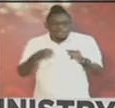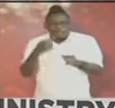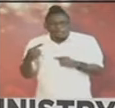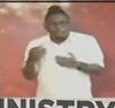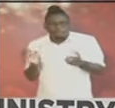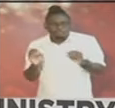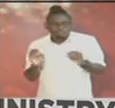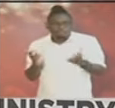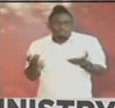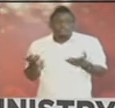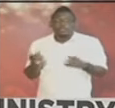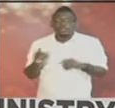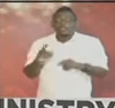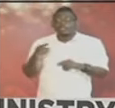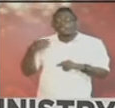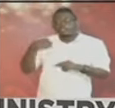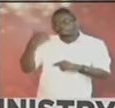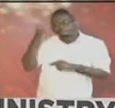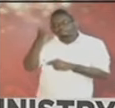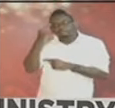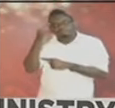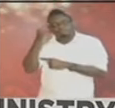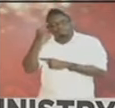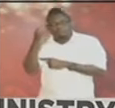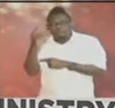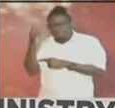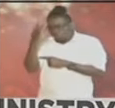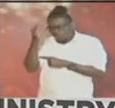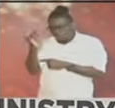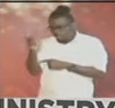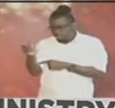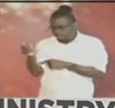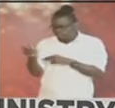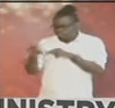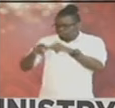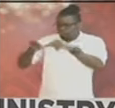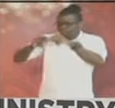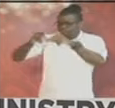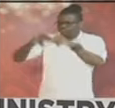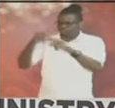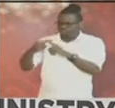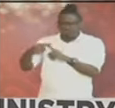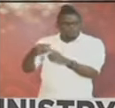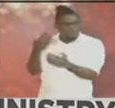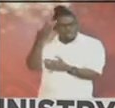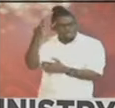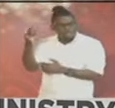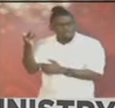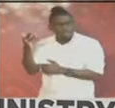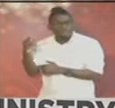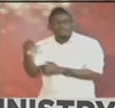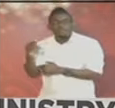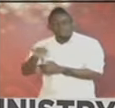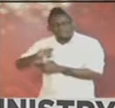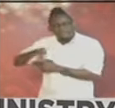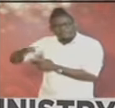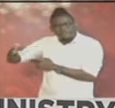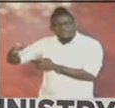might be causing our current caseload. And there are in fact a multitude of factors that are facilitating this